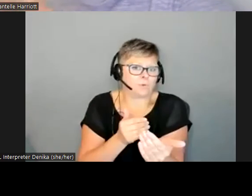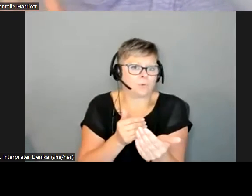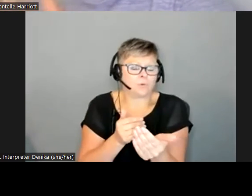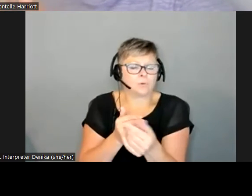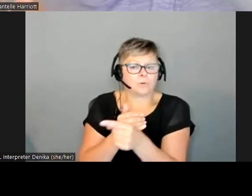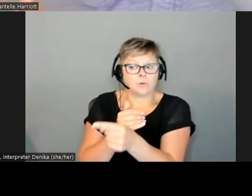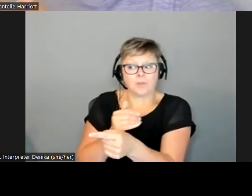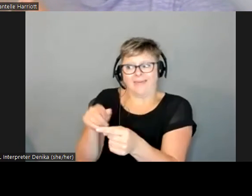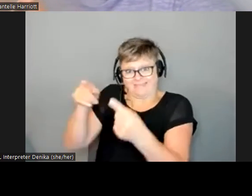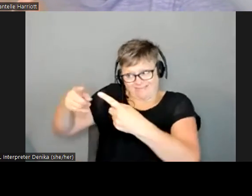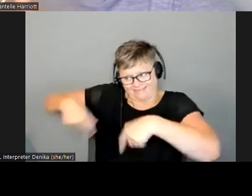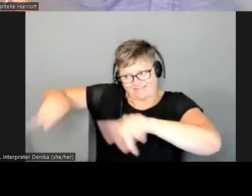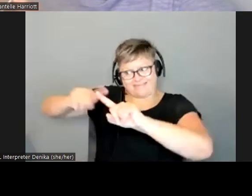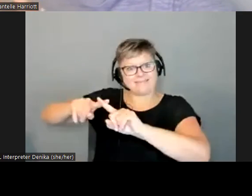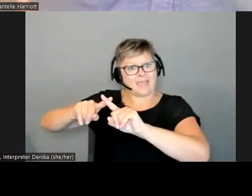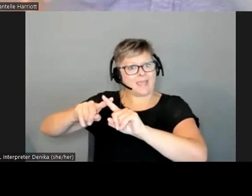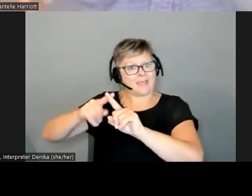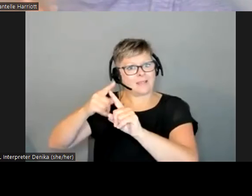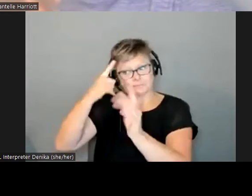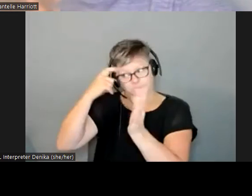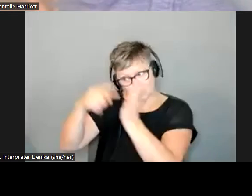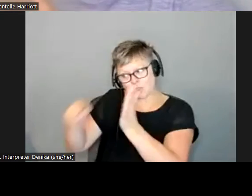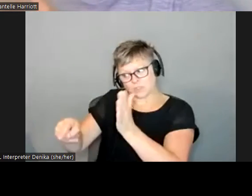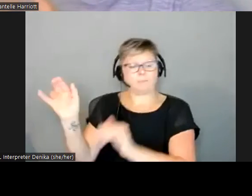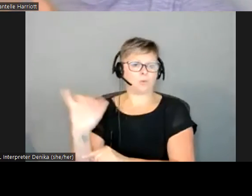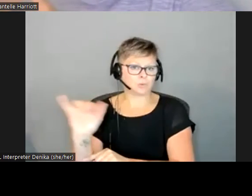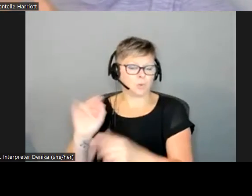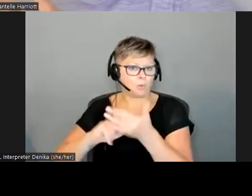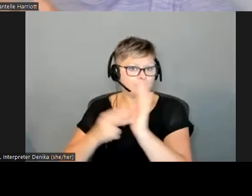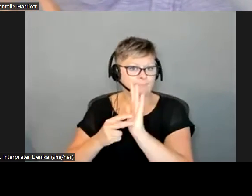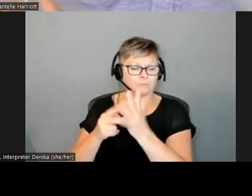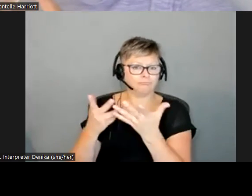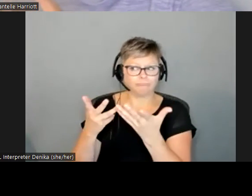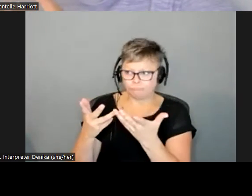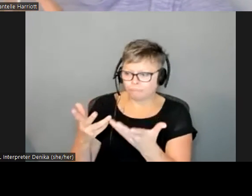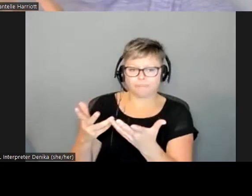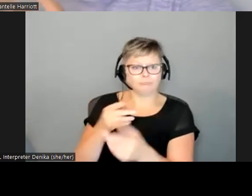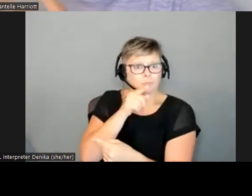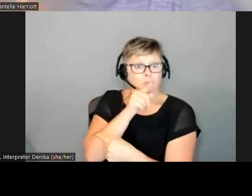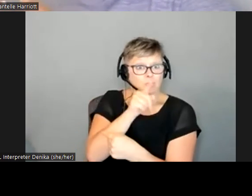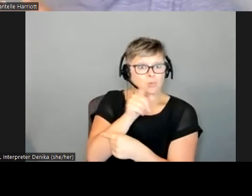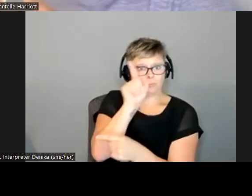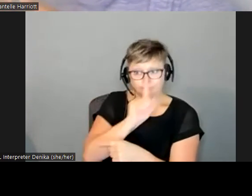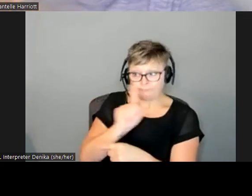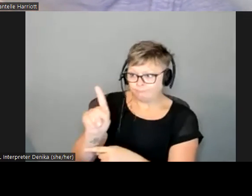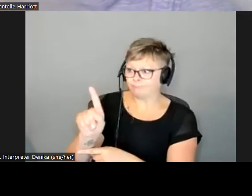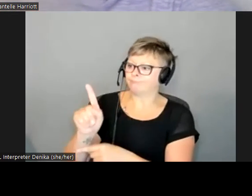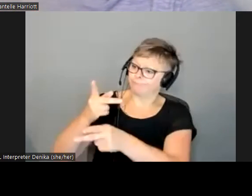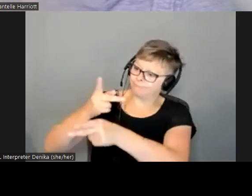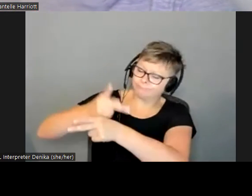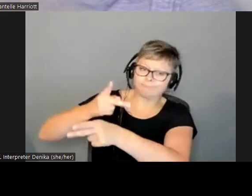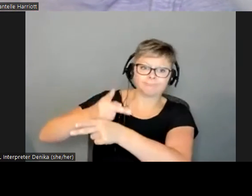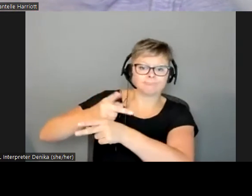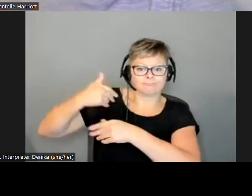care is, being acknowledged, and that, you're going out there to provide care over